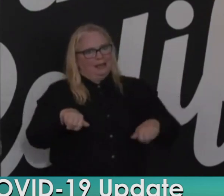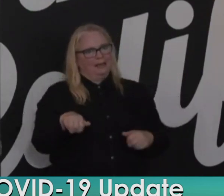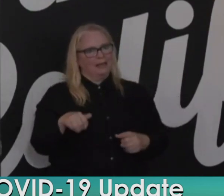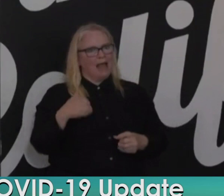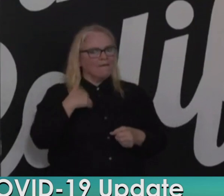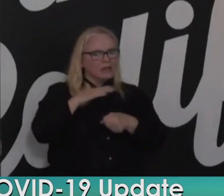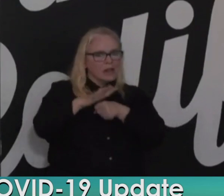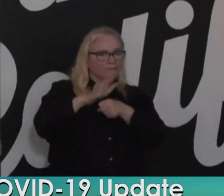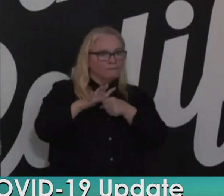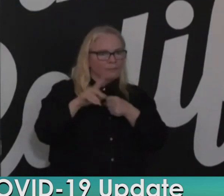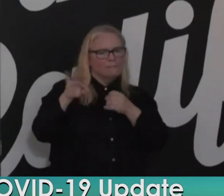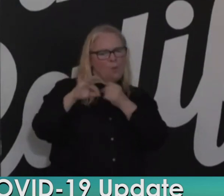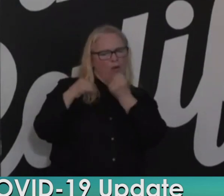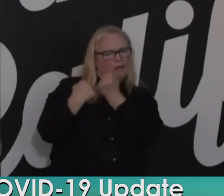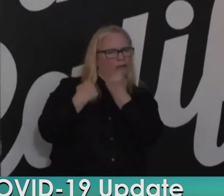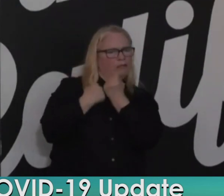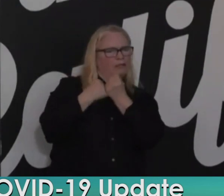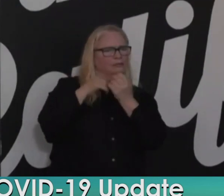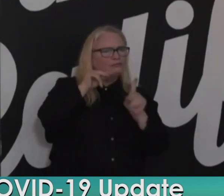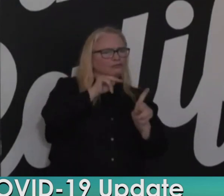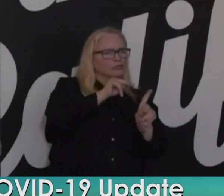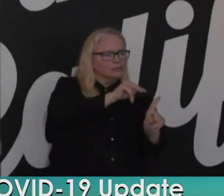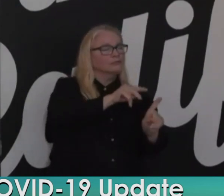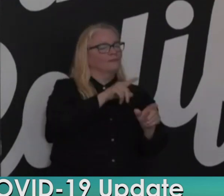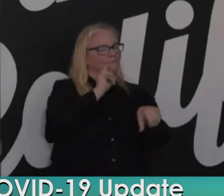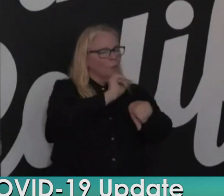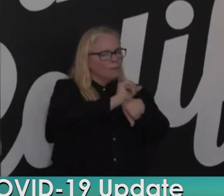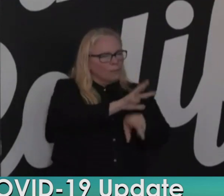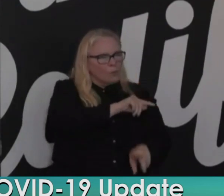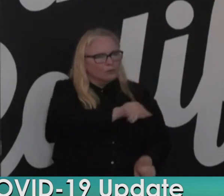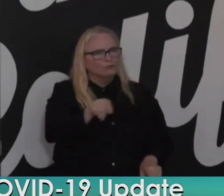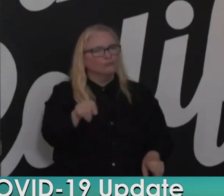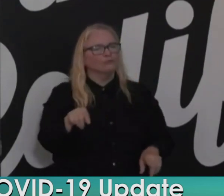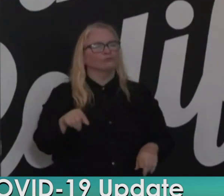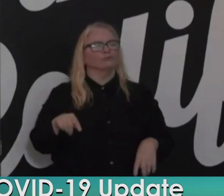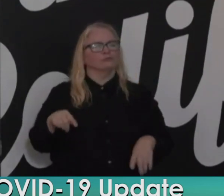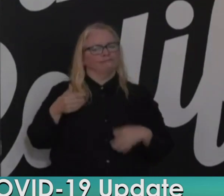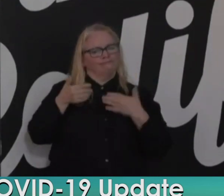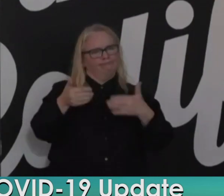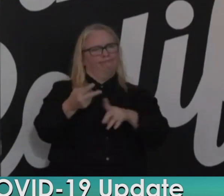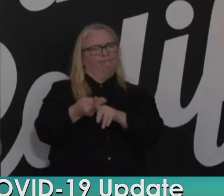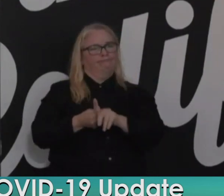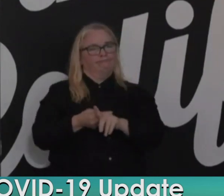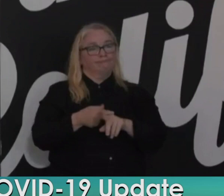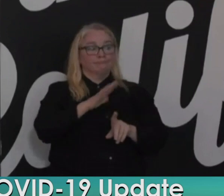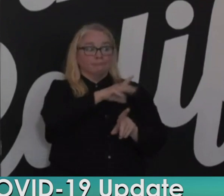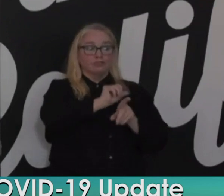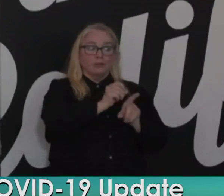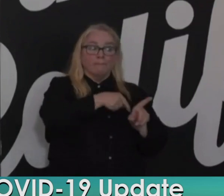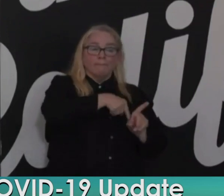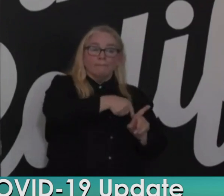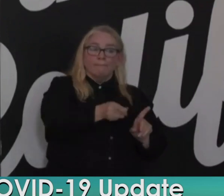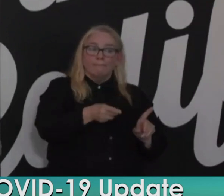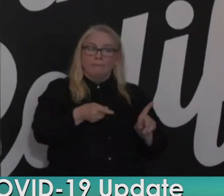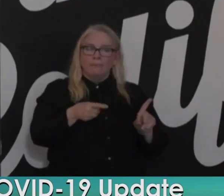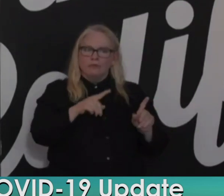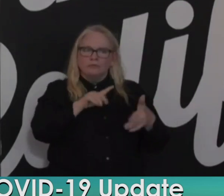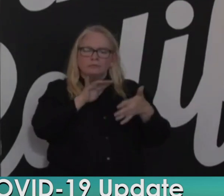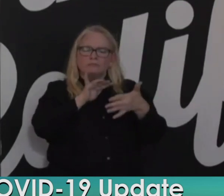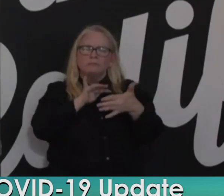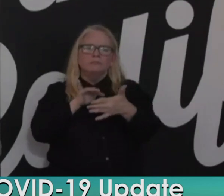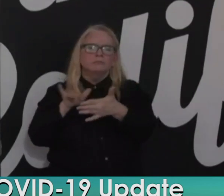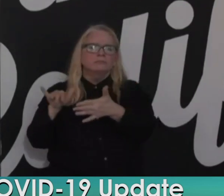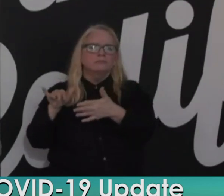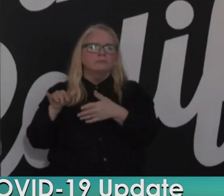20,000 within 2 months of tracers, disease detectives, and lexicon perhaps more easily